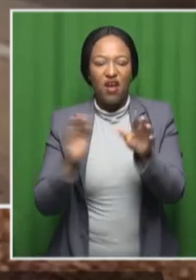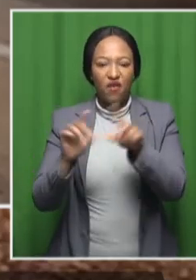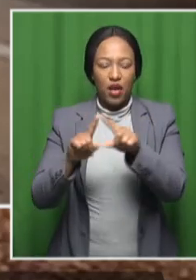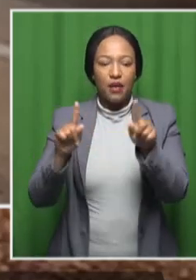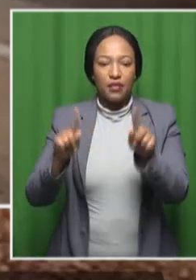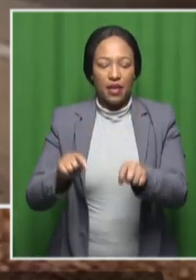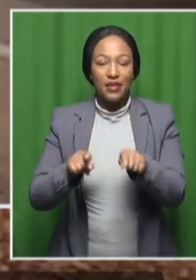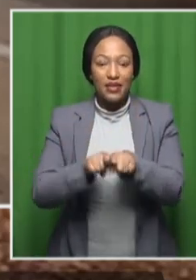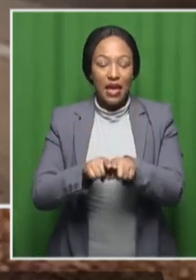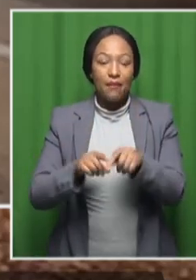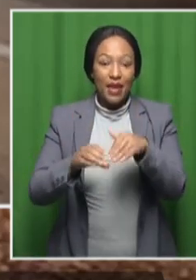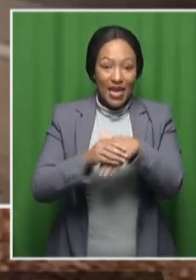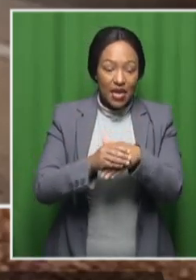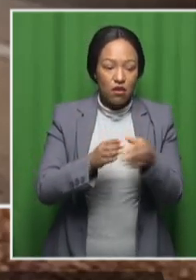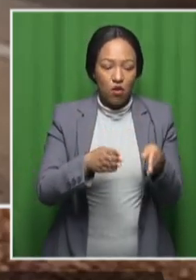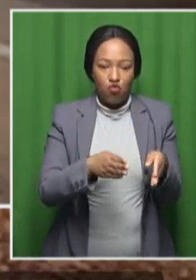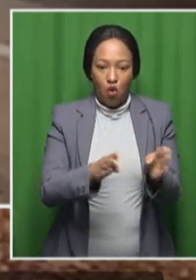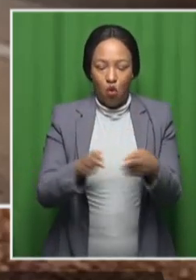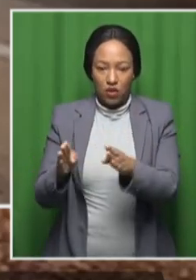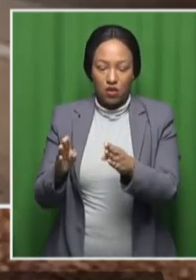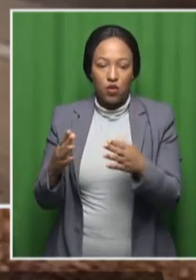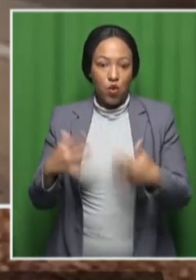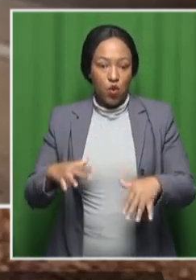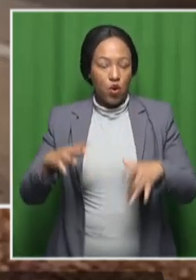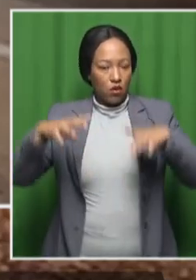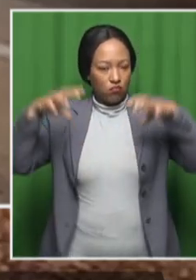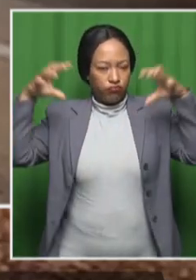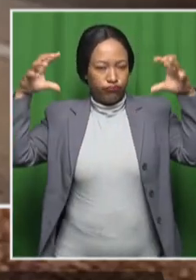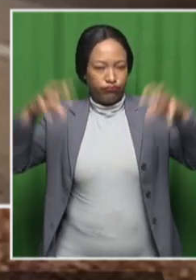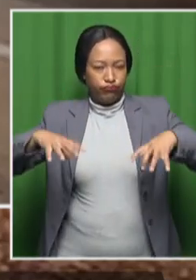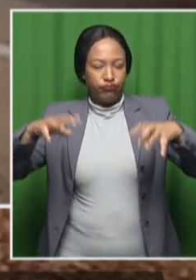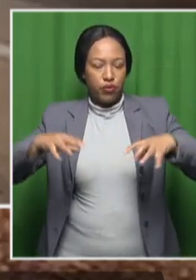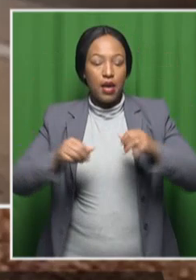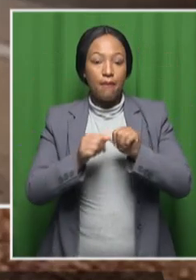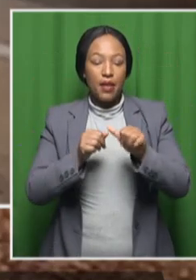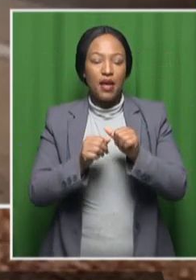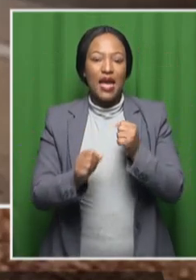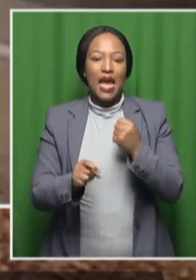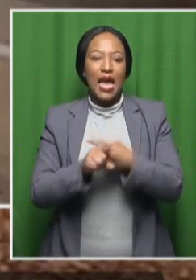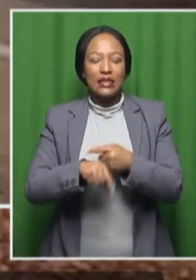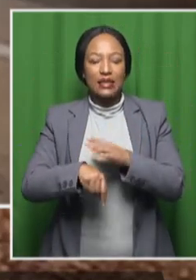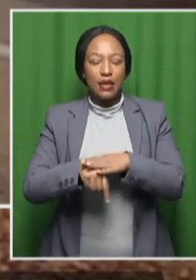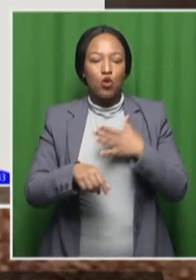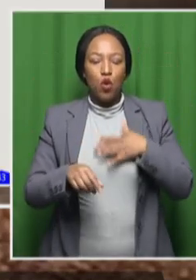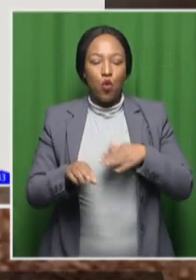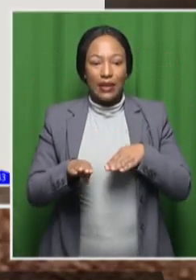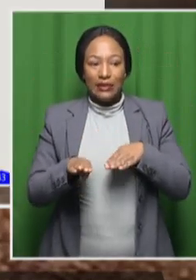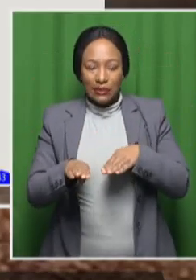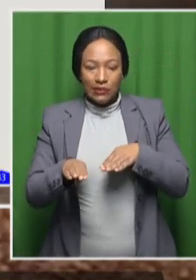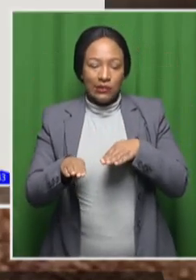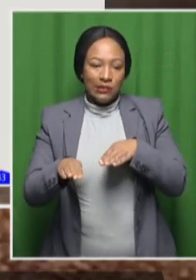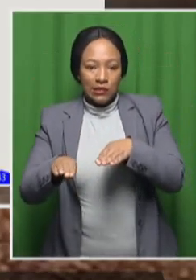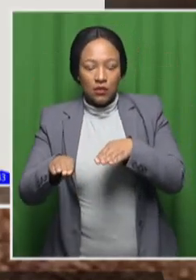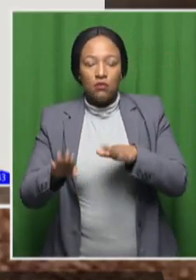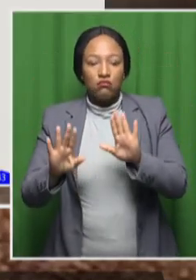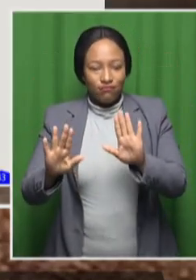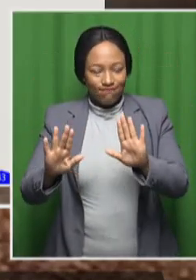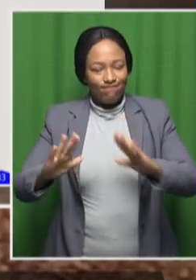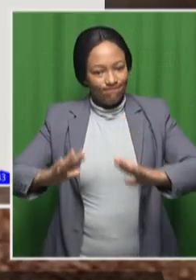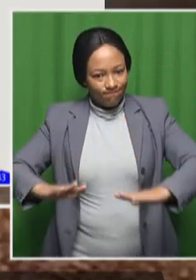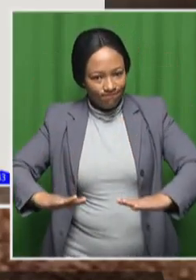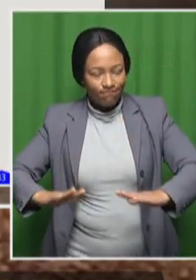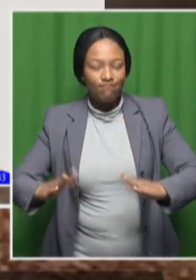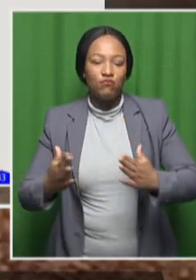Cape area, where it's also been raining heavily, and make sure you've got that extra time so you're not having to push too hard and too fast so you can get through safely.